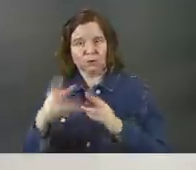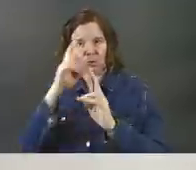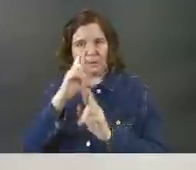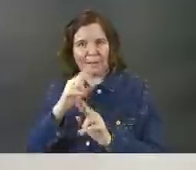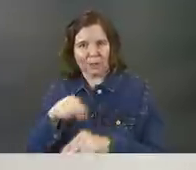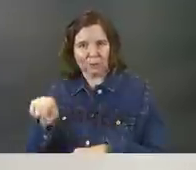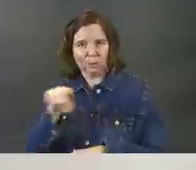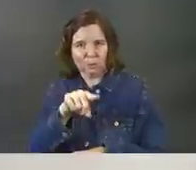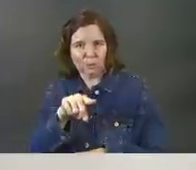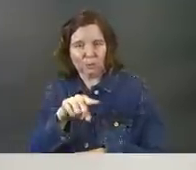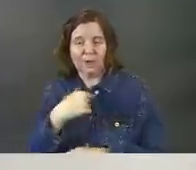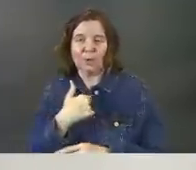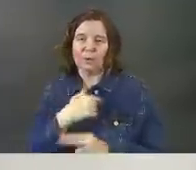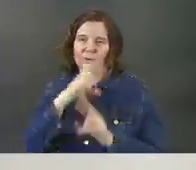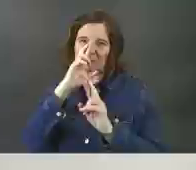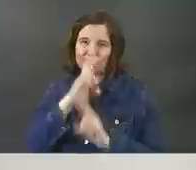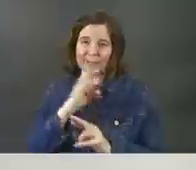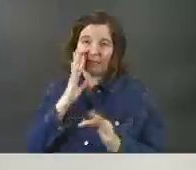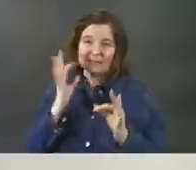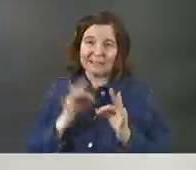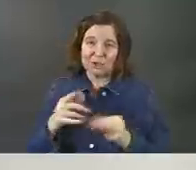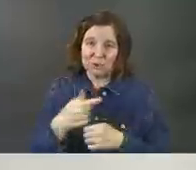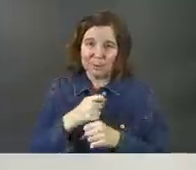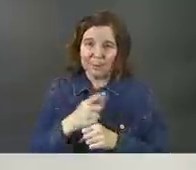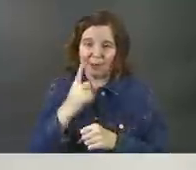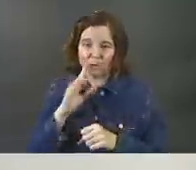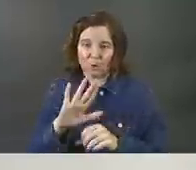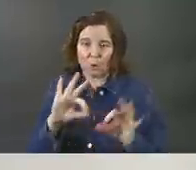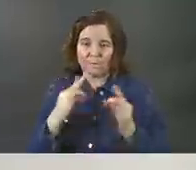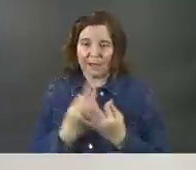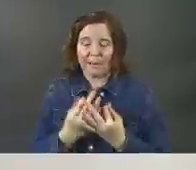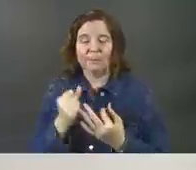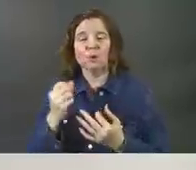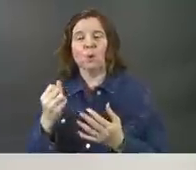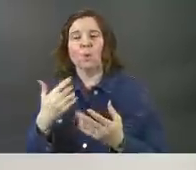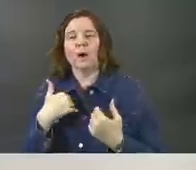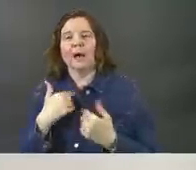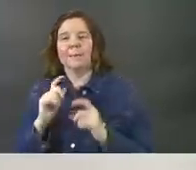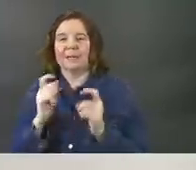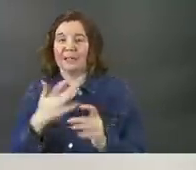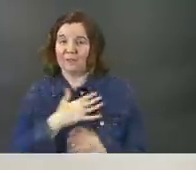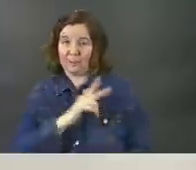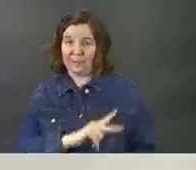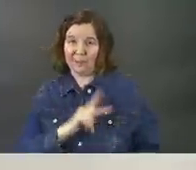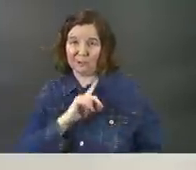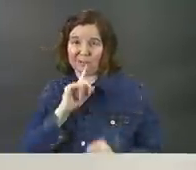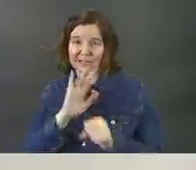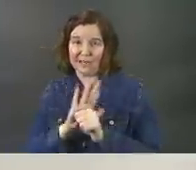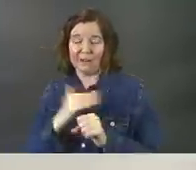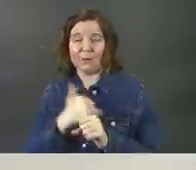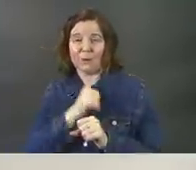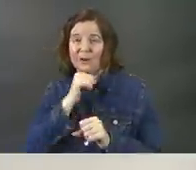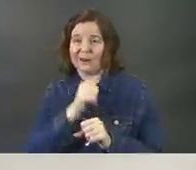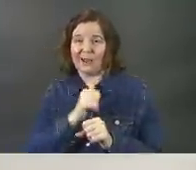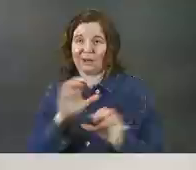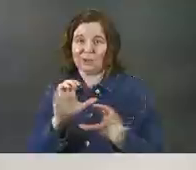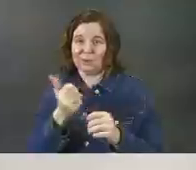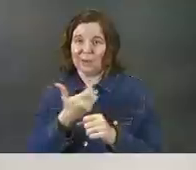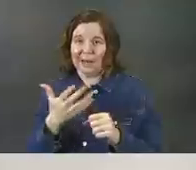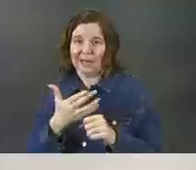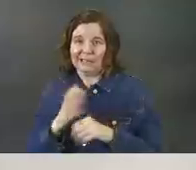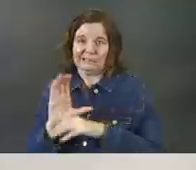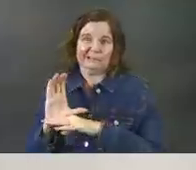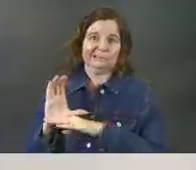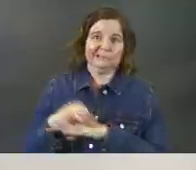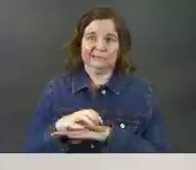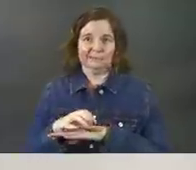respect you. Respect the decisions that you make for your family. So I'm going to give you my personal guarantee that we are not going to do any